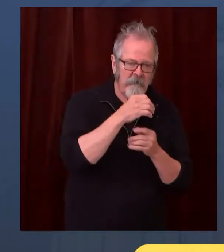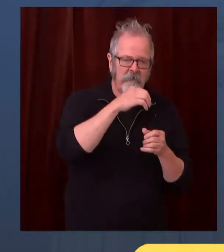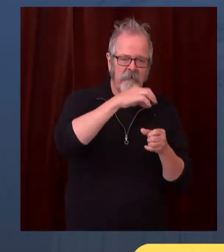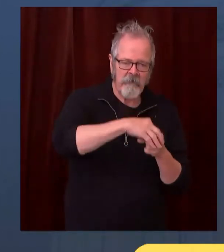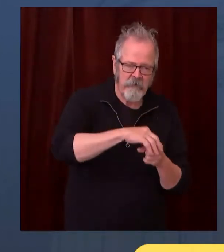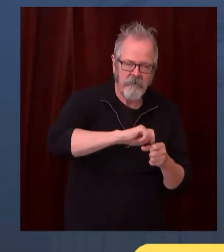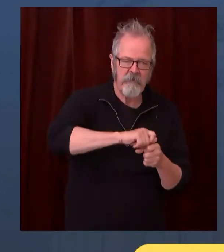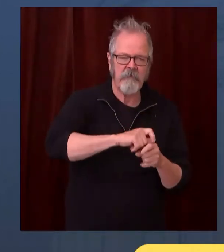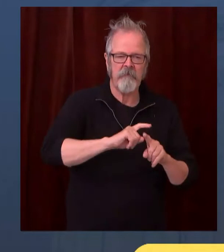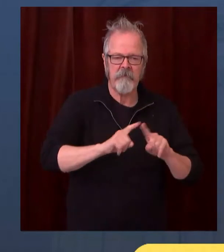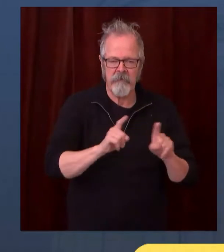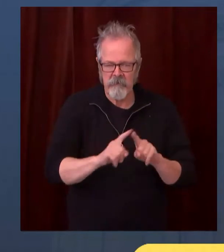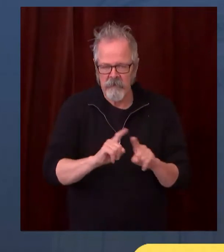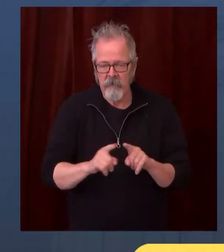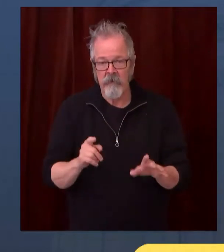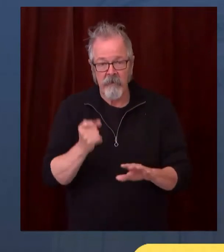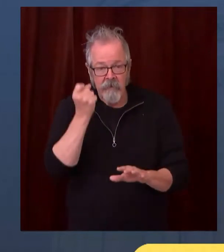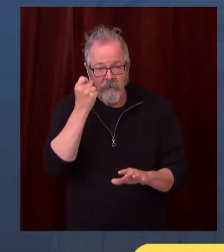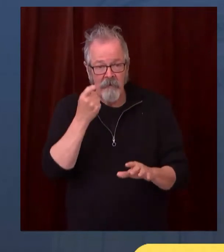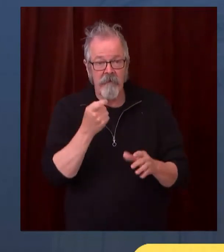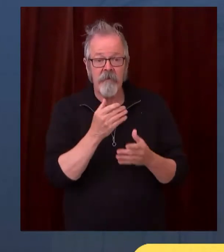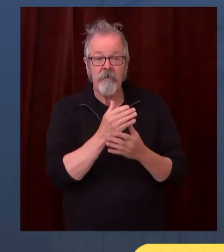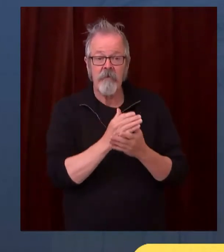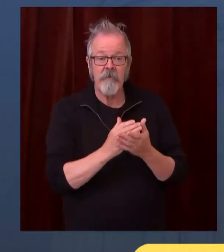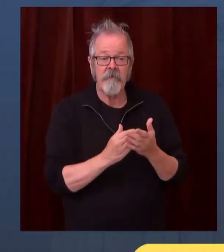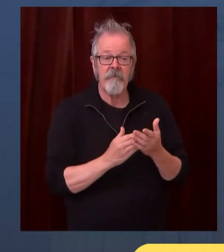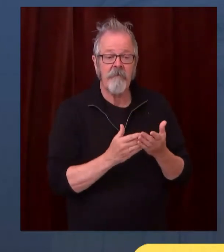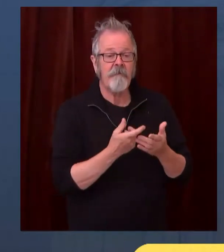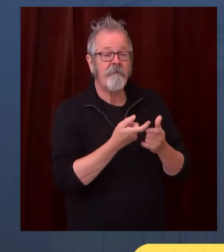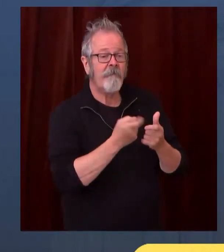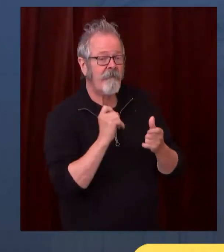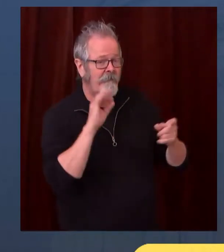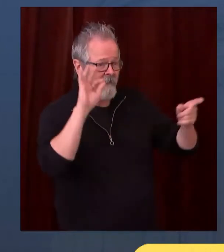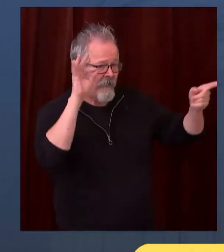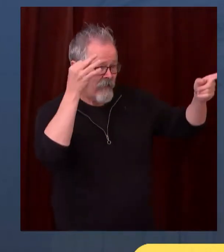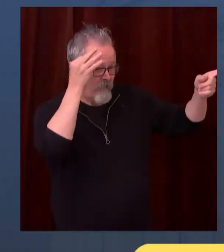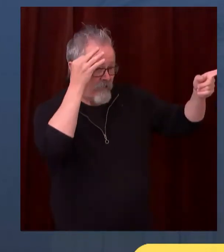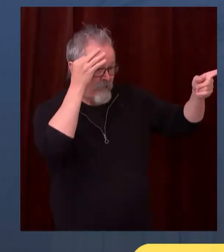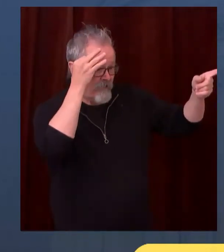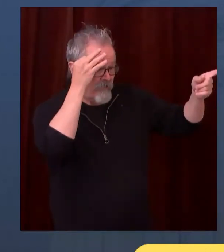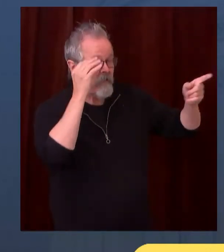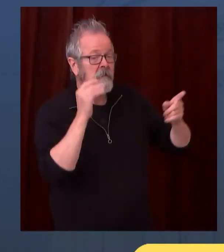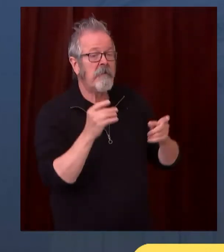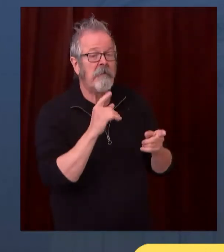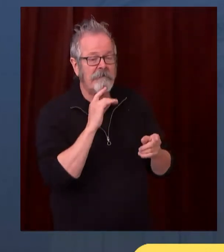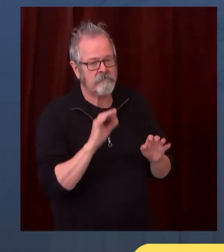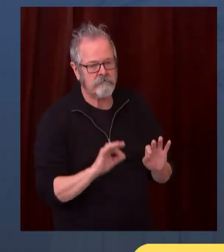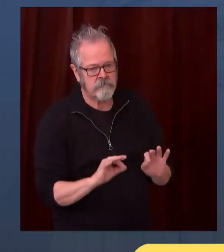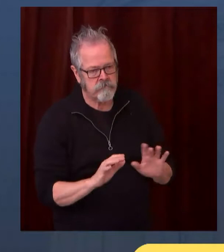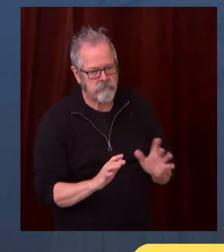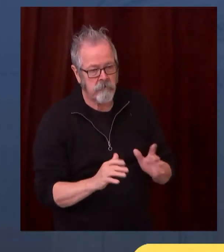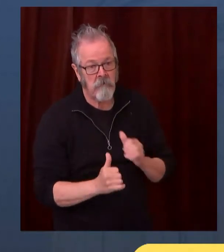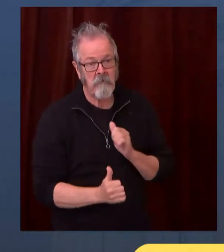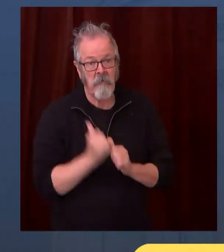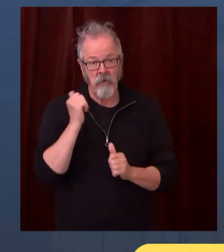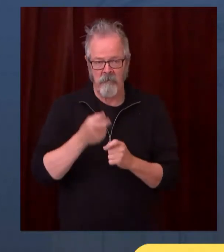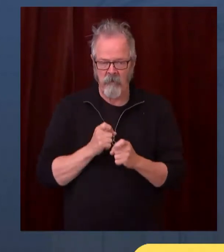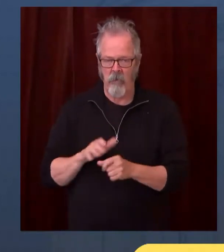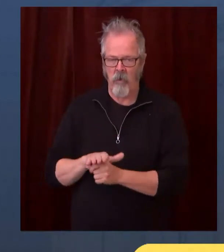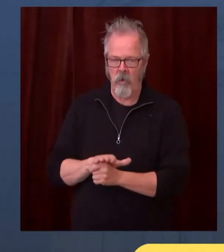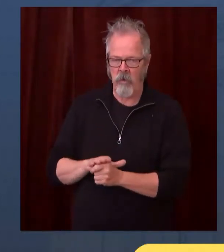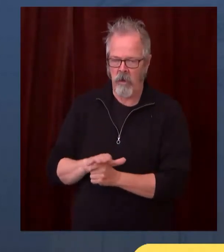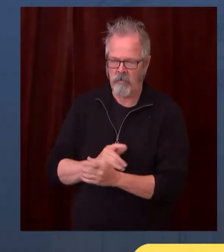other local health jurisdictions. But we have tested over 20,000. I'm looking at raw numbers